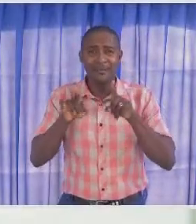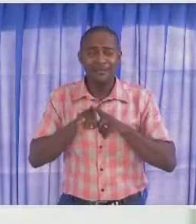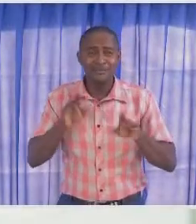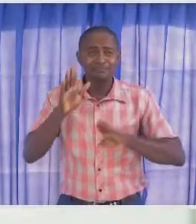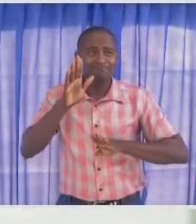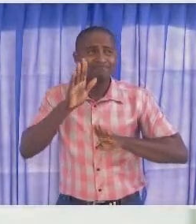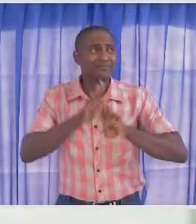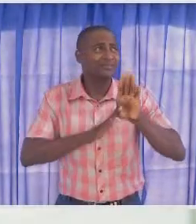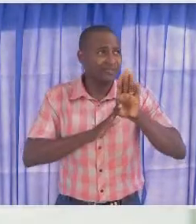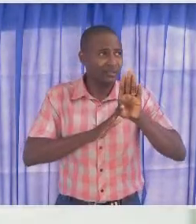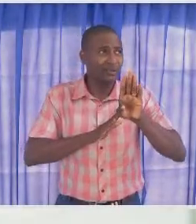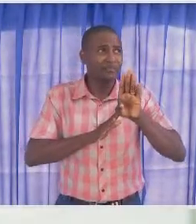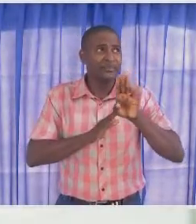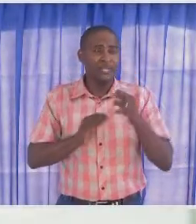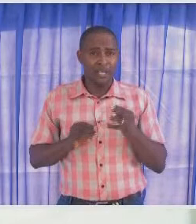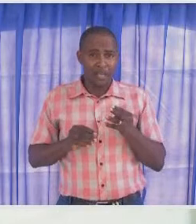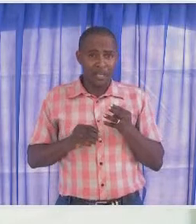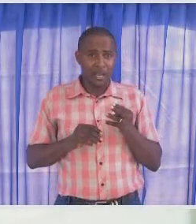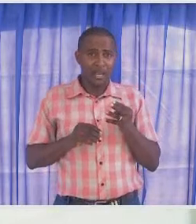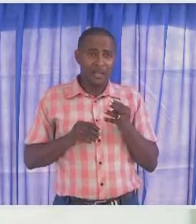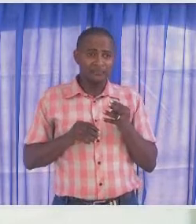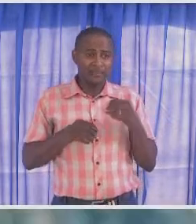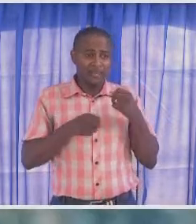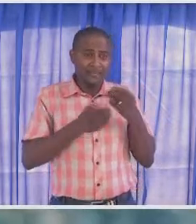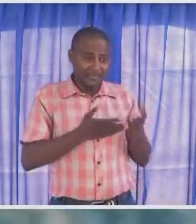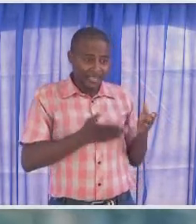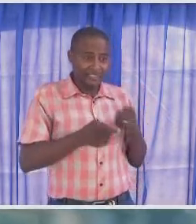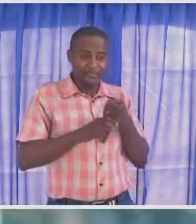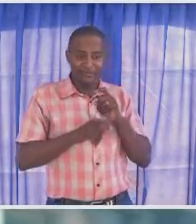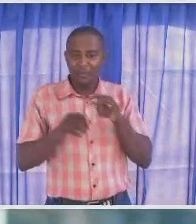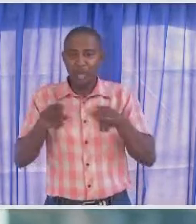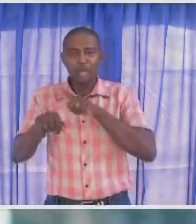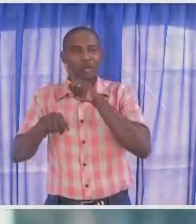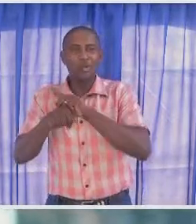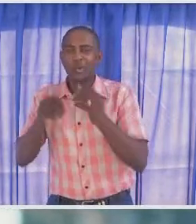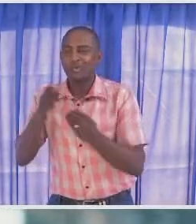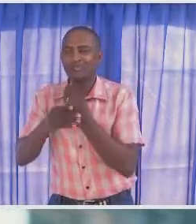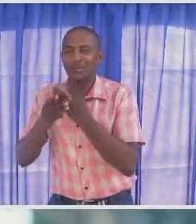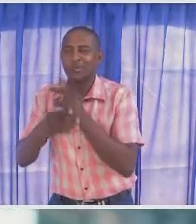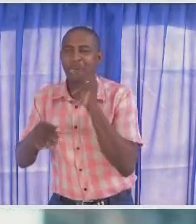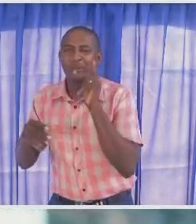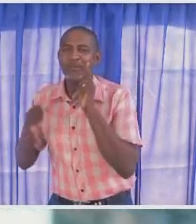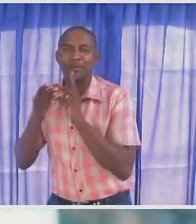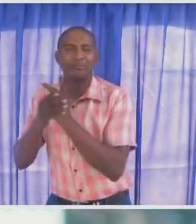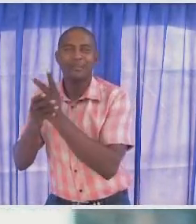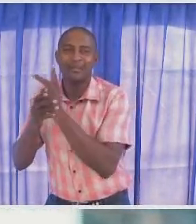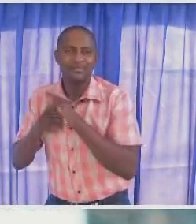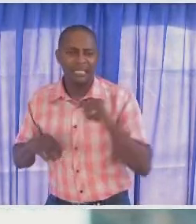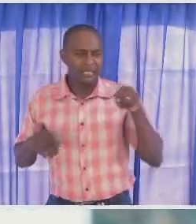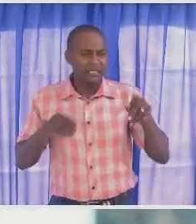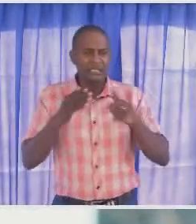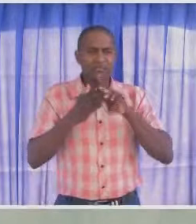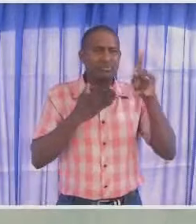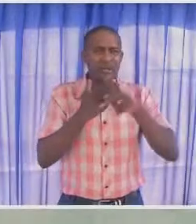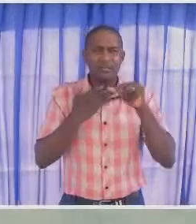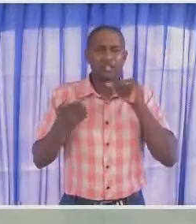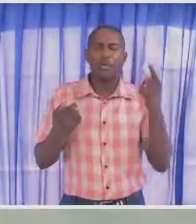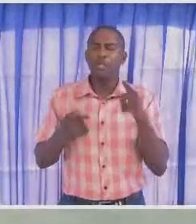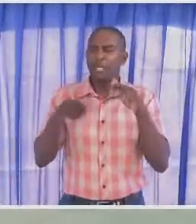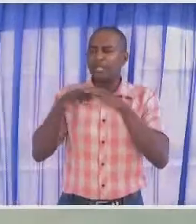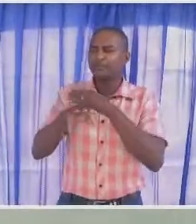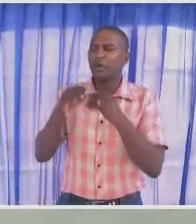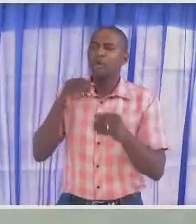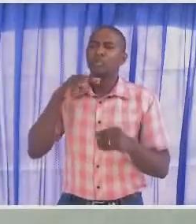develop new products from locally grown crops. This program is not just about getting your hands dirty,